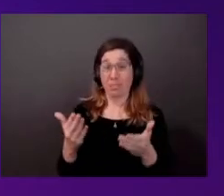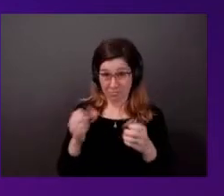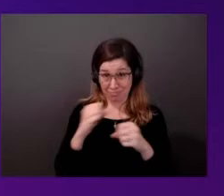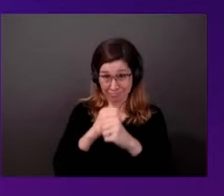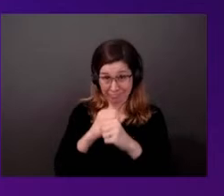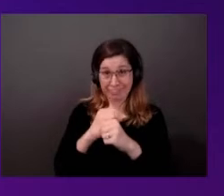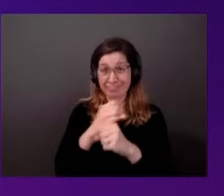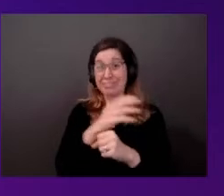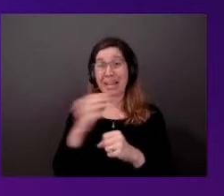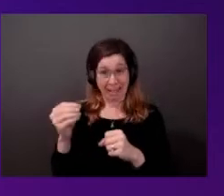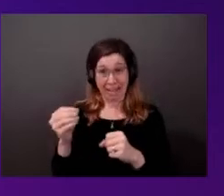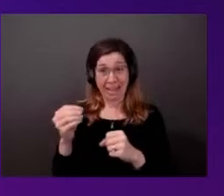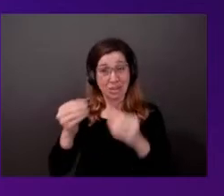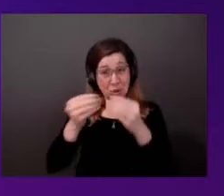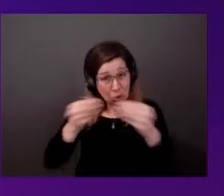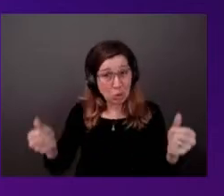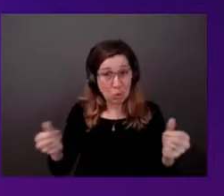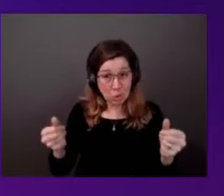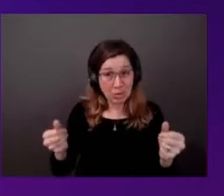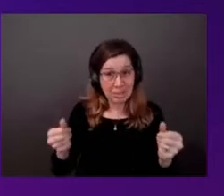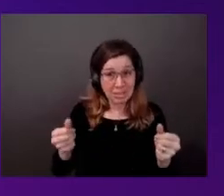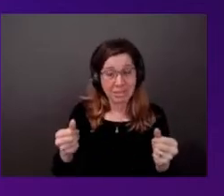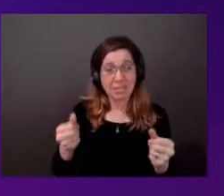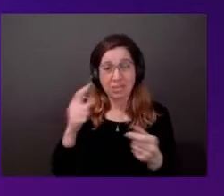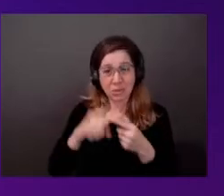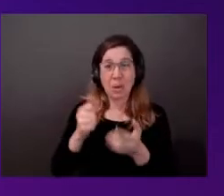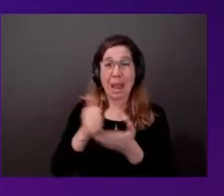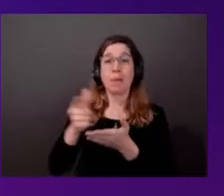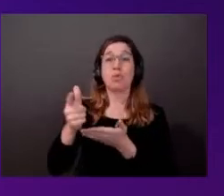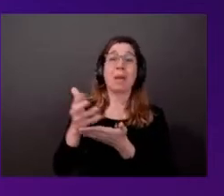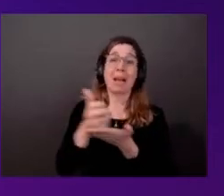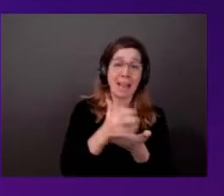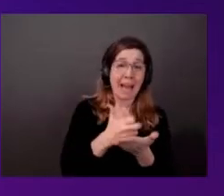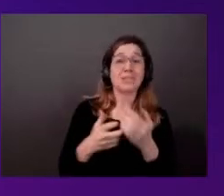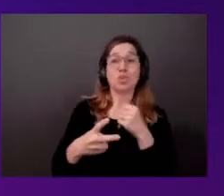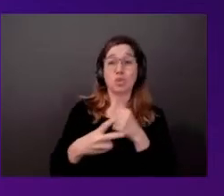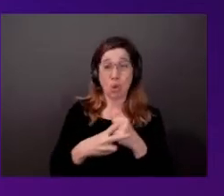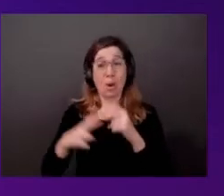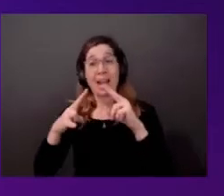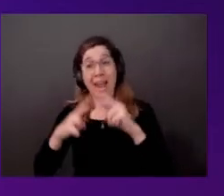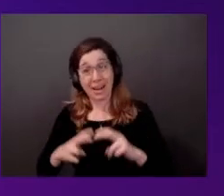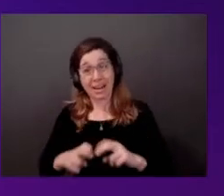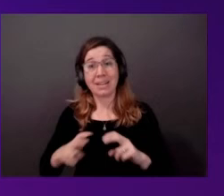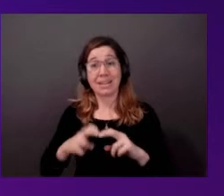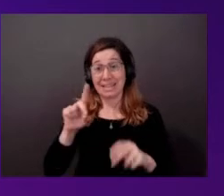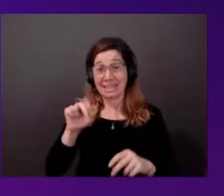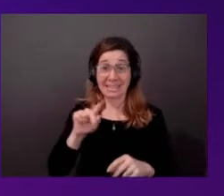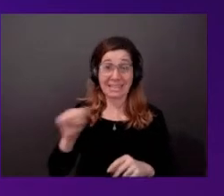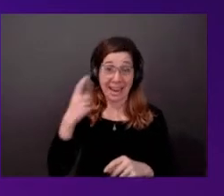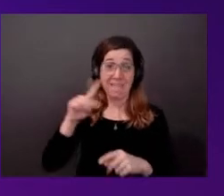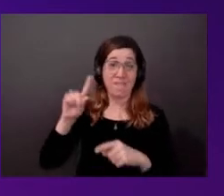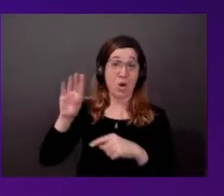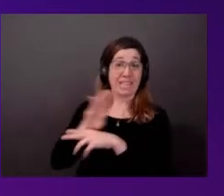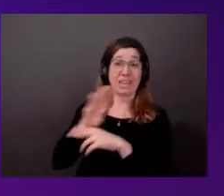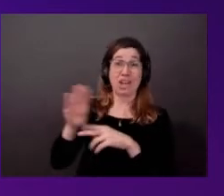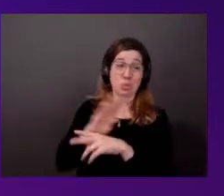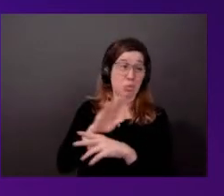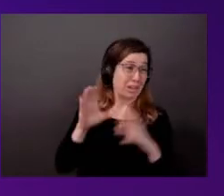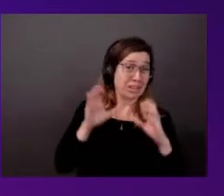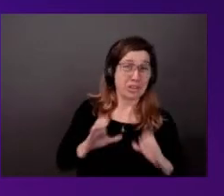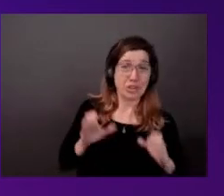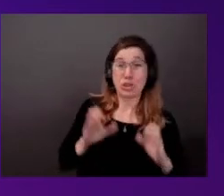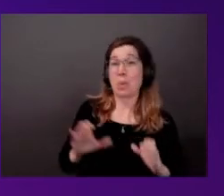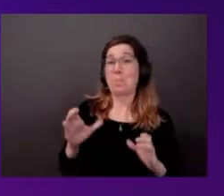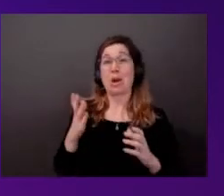billions of IoT edge devices. It helps you collect, store, and analyze IoT data for industrial, consumer, commercial, and automotive